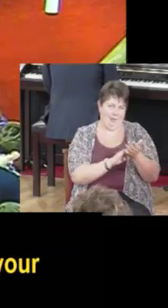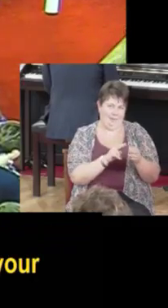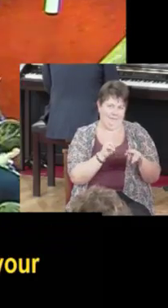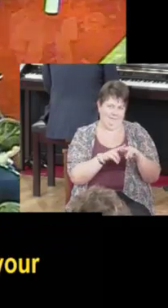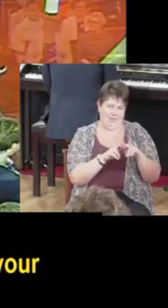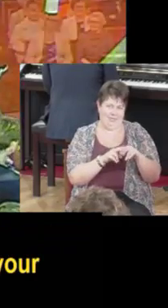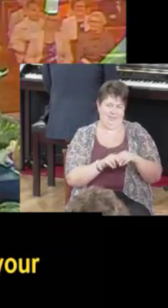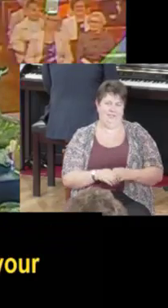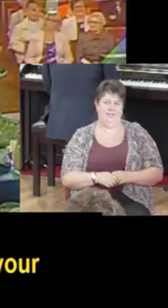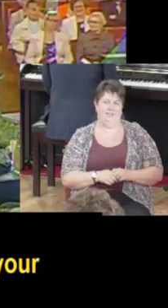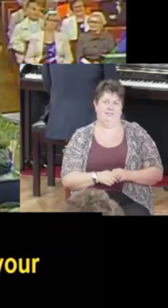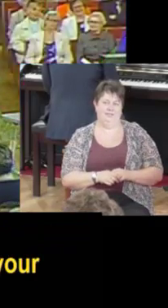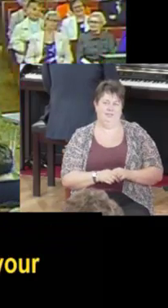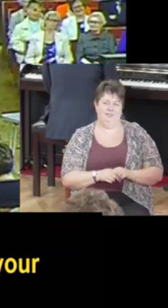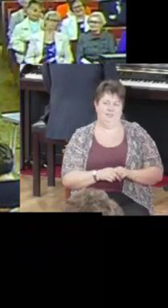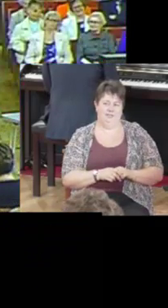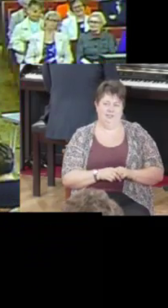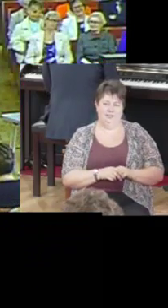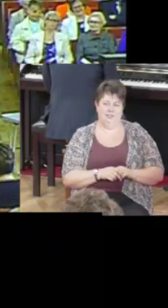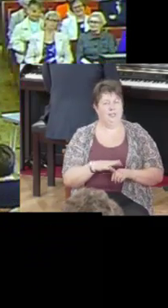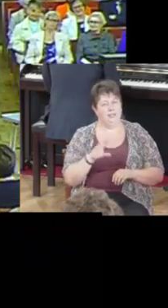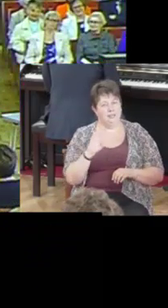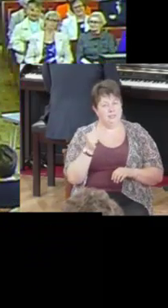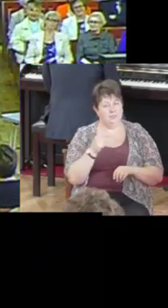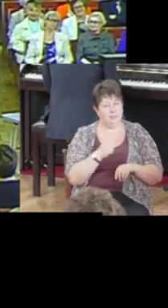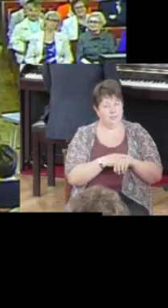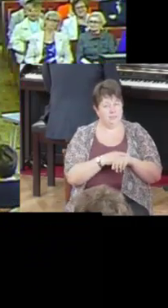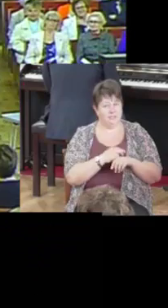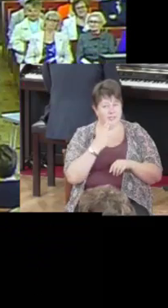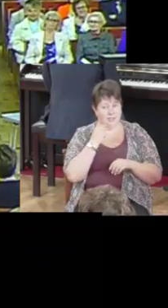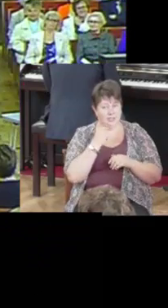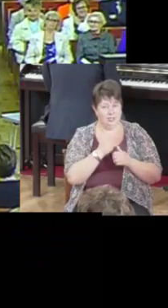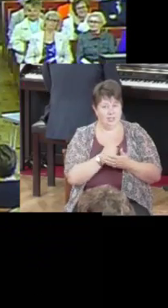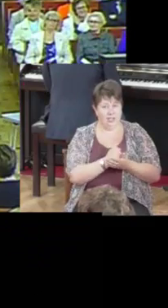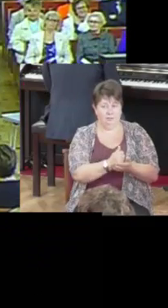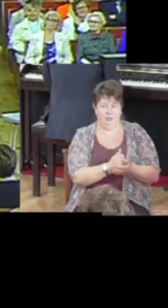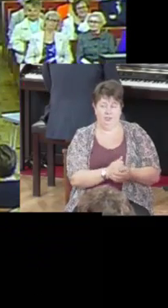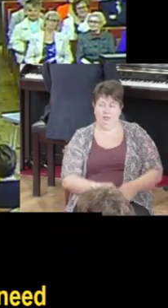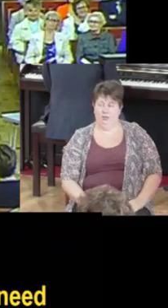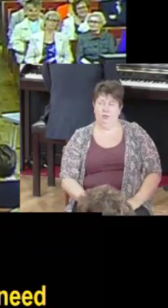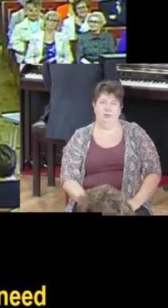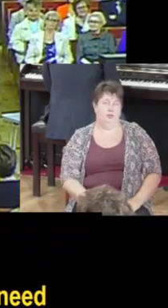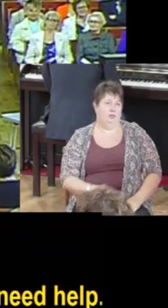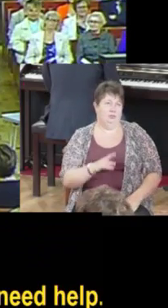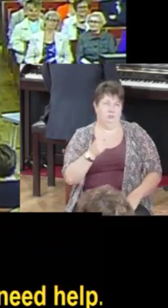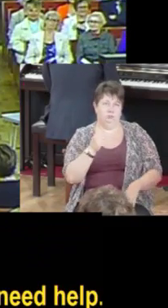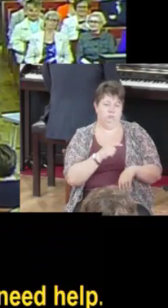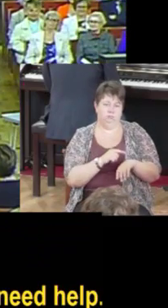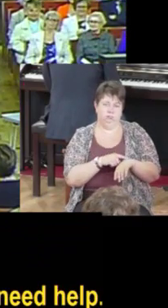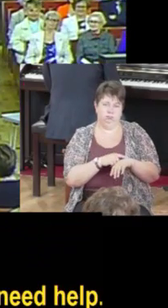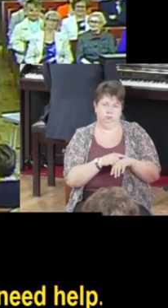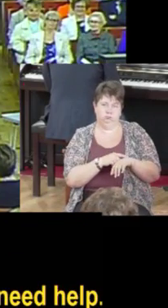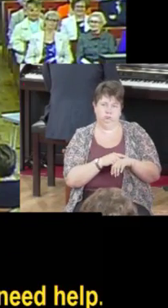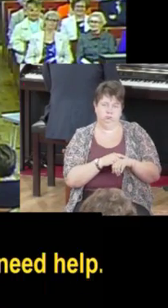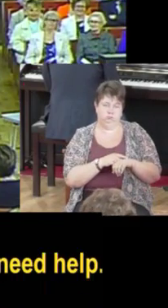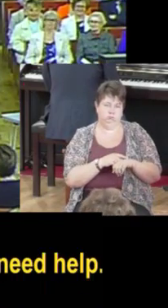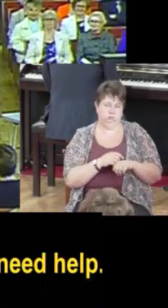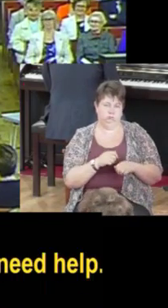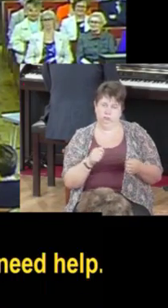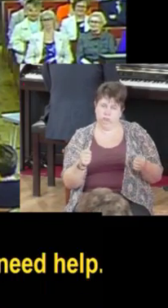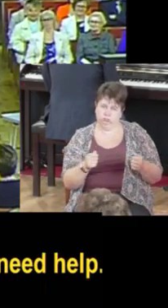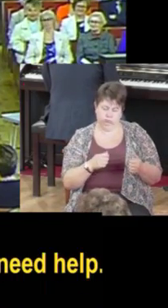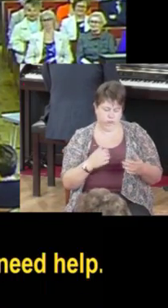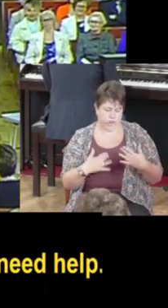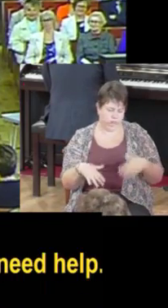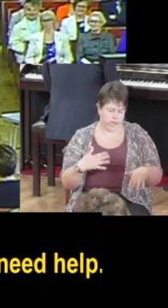your mum and dad. Yes, sometimes they need help. Do you know what? Sometimes it's a real struggle to be a mummy or a daddy. You've got so much to